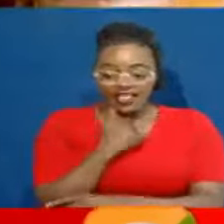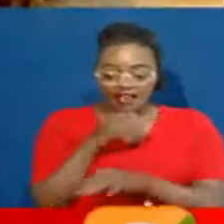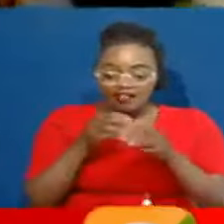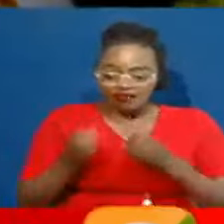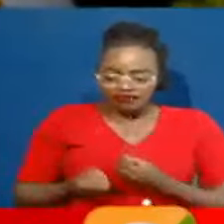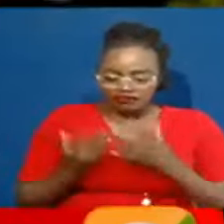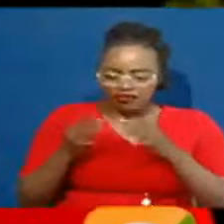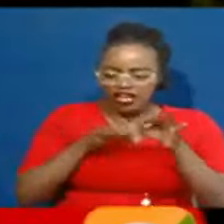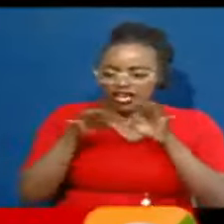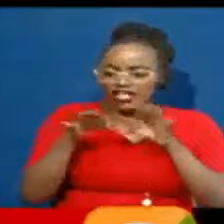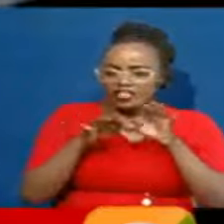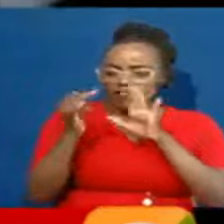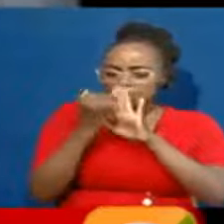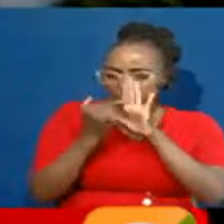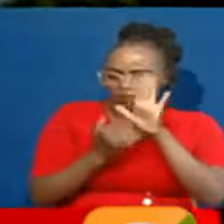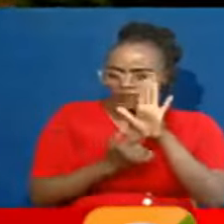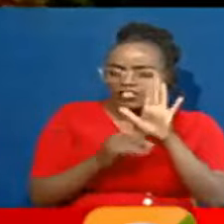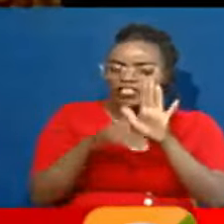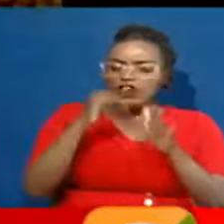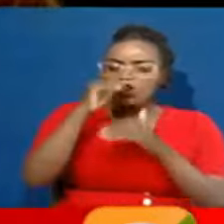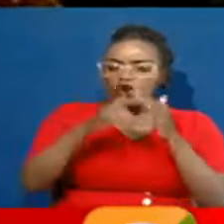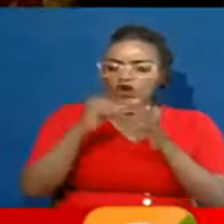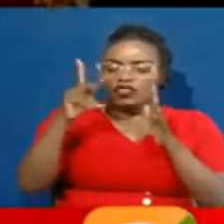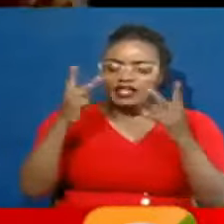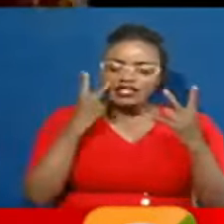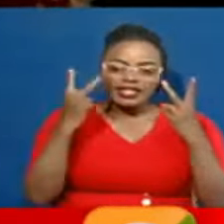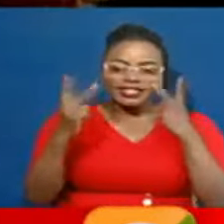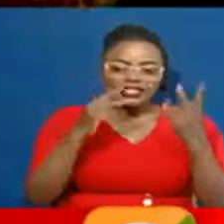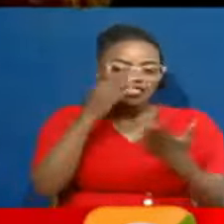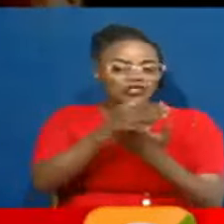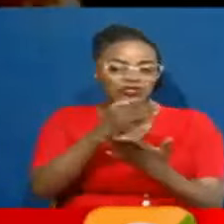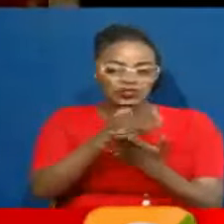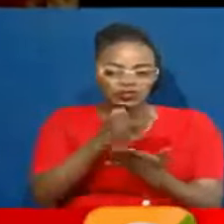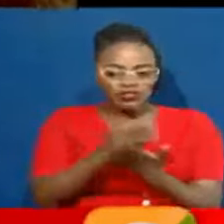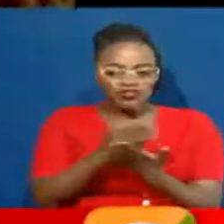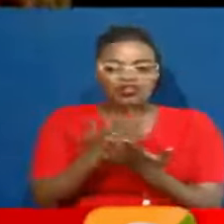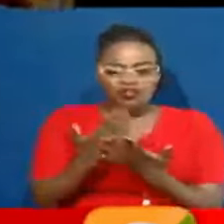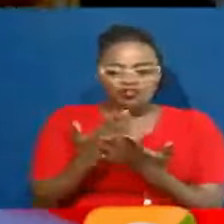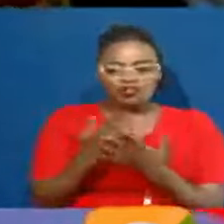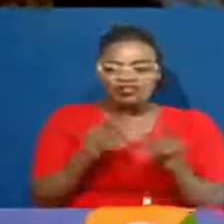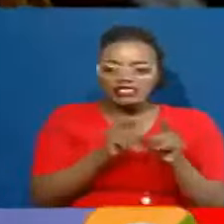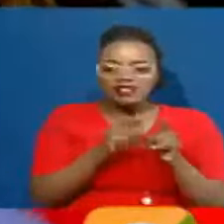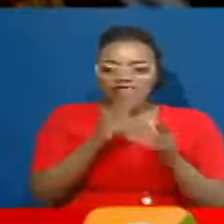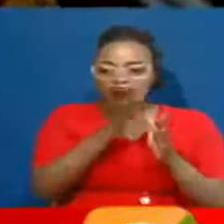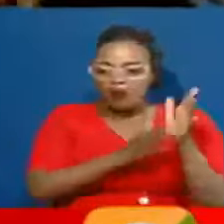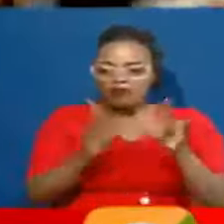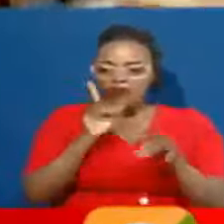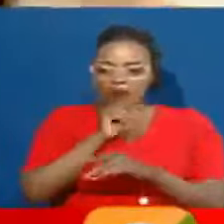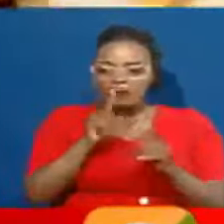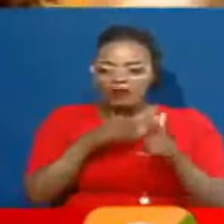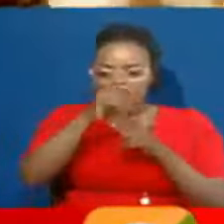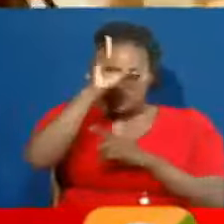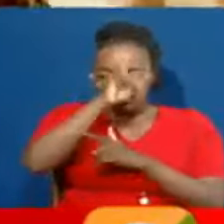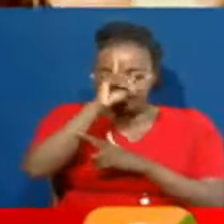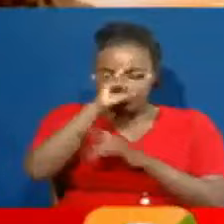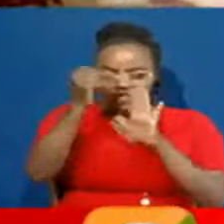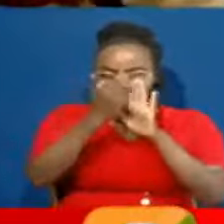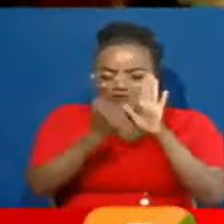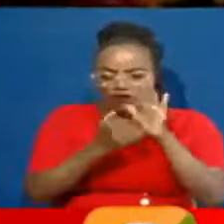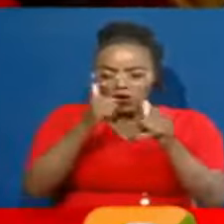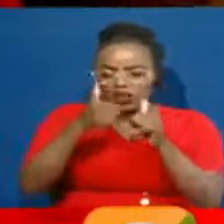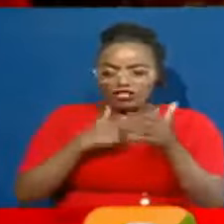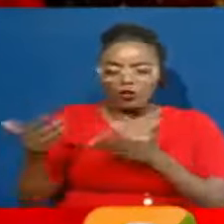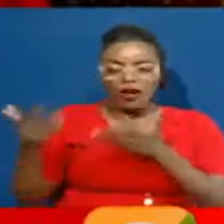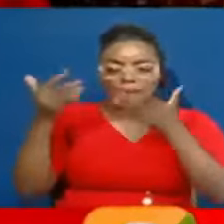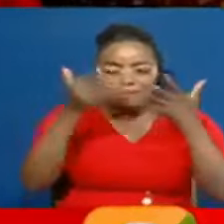express himself smartly, and every Kenyan could see that really the grounds were flimsy, and even very serious allegations that were brought